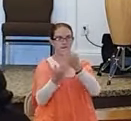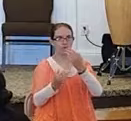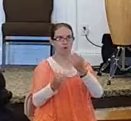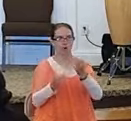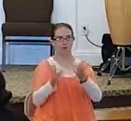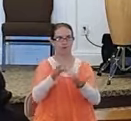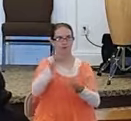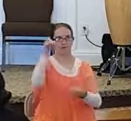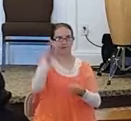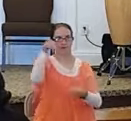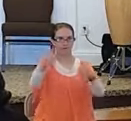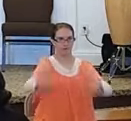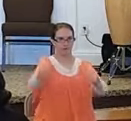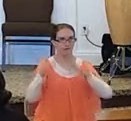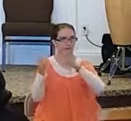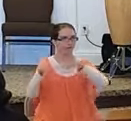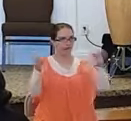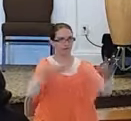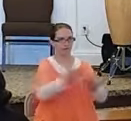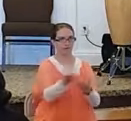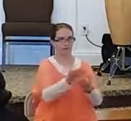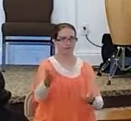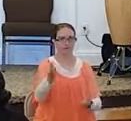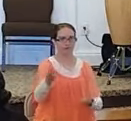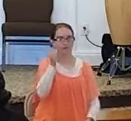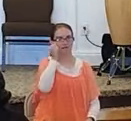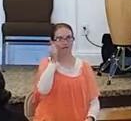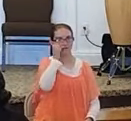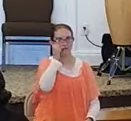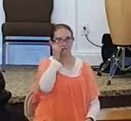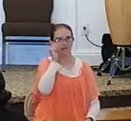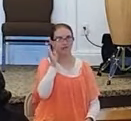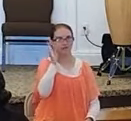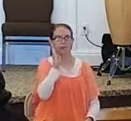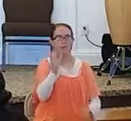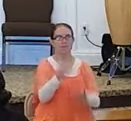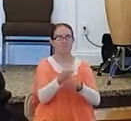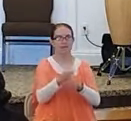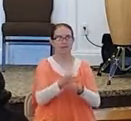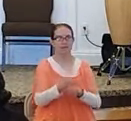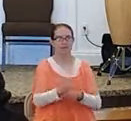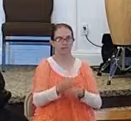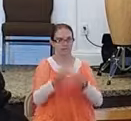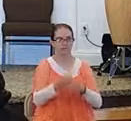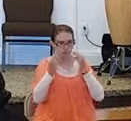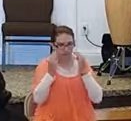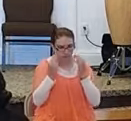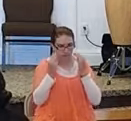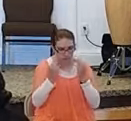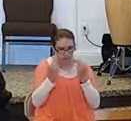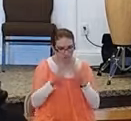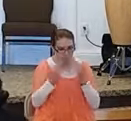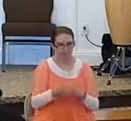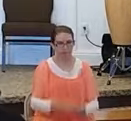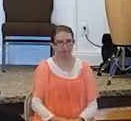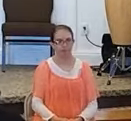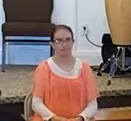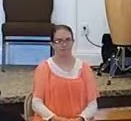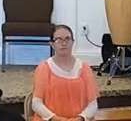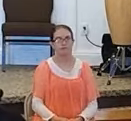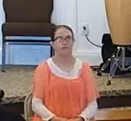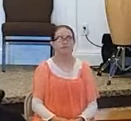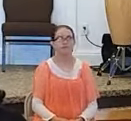our lives by doing things in the natural that will cause him grief. That's it. Oh, Lord, have